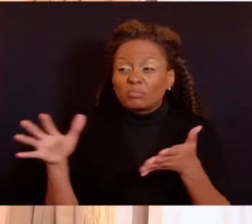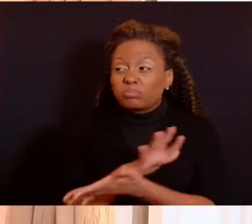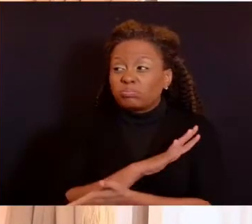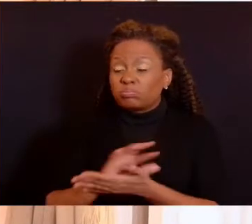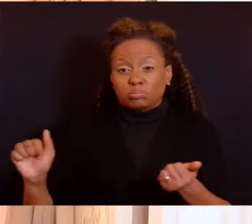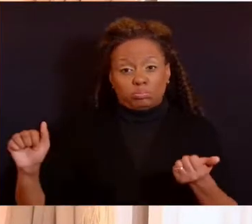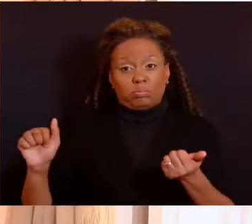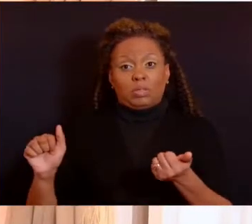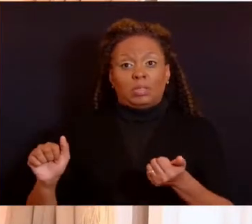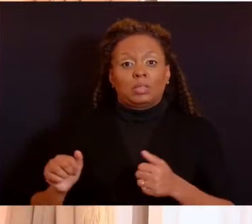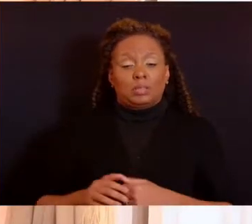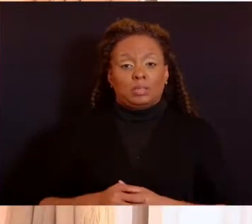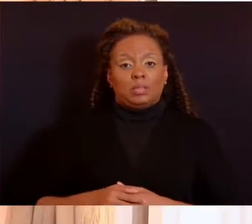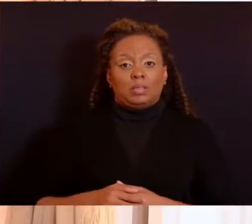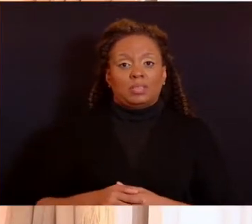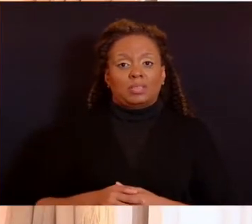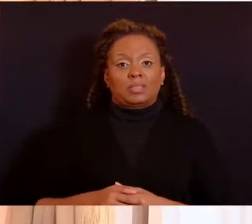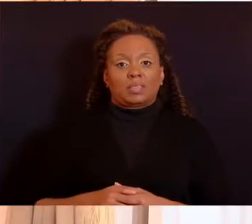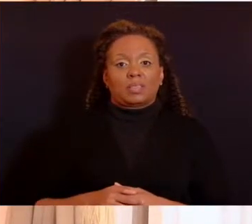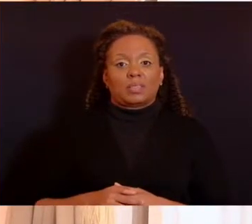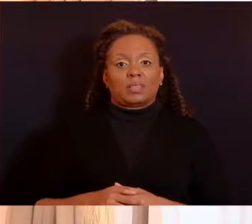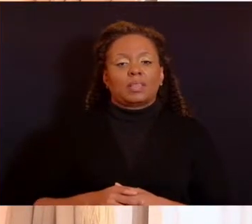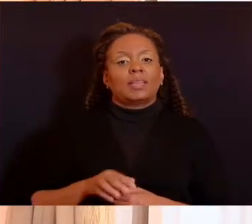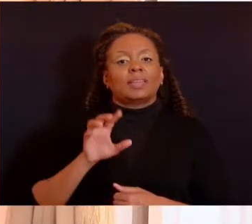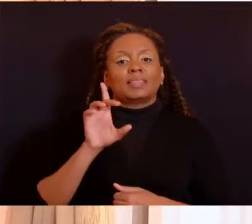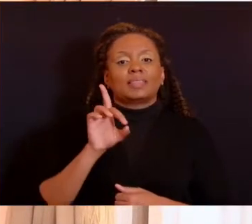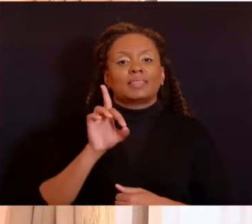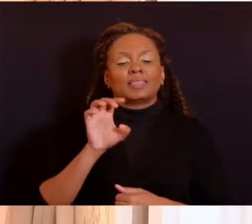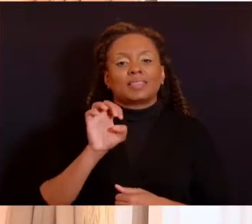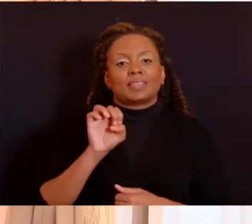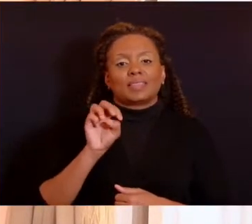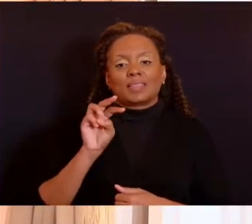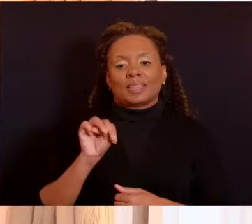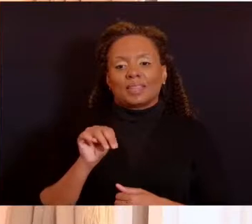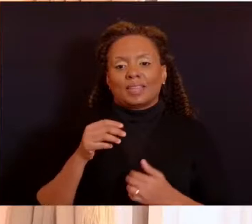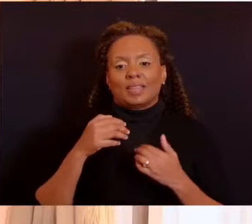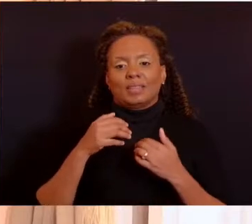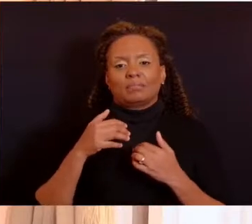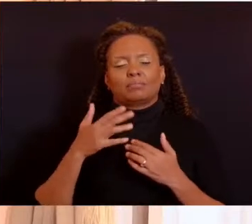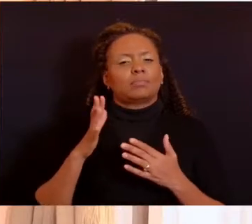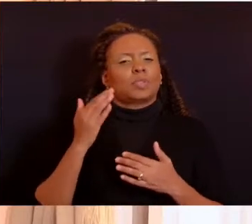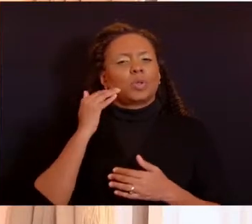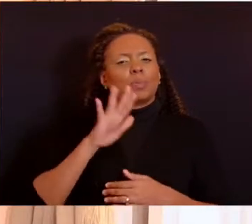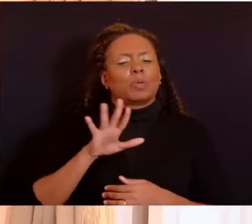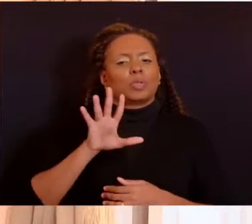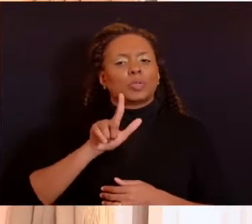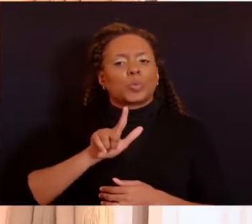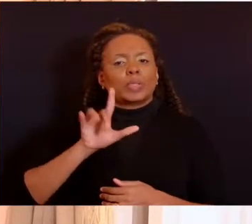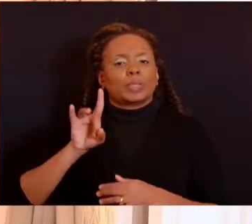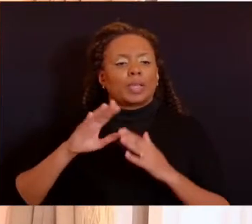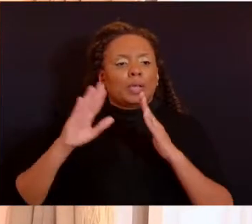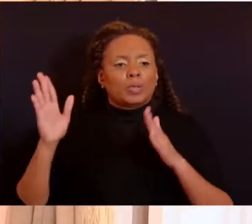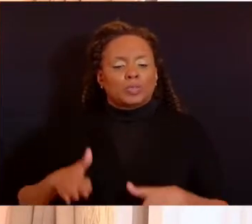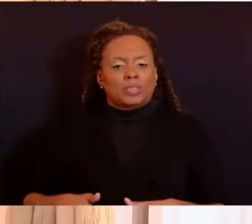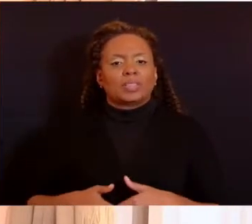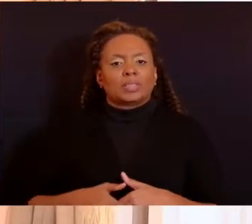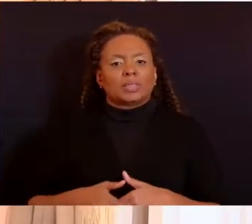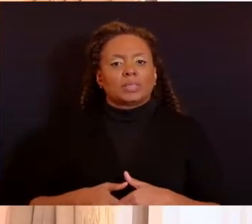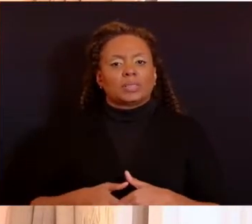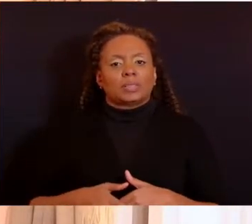you. DEM has at least 28 houses, and in St. Joseph now, the majority of them have not come in